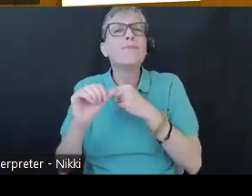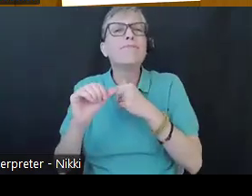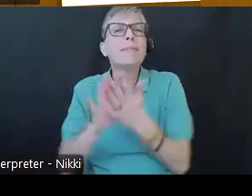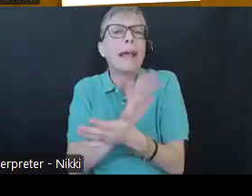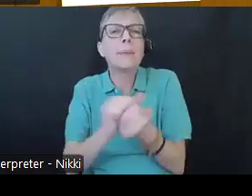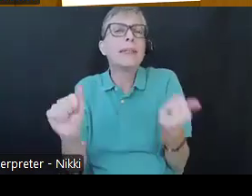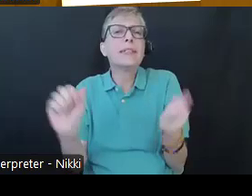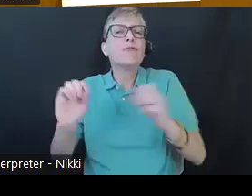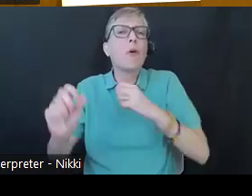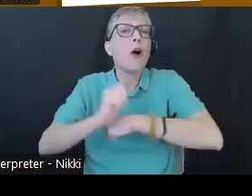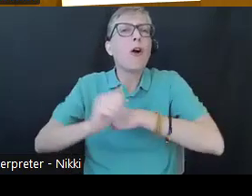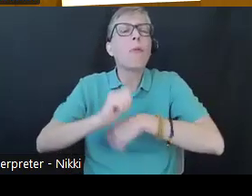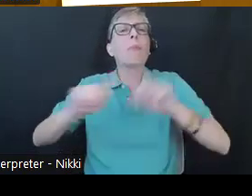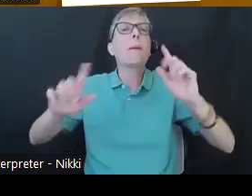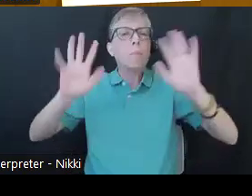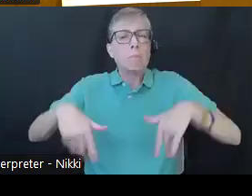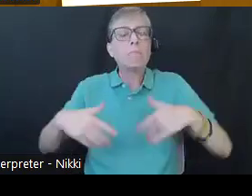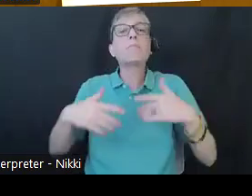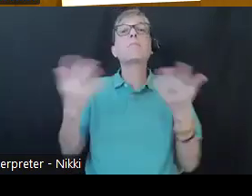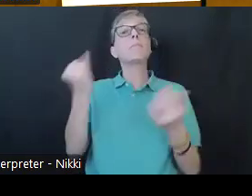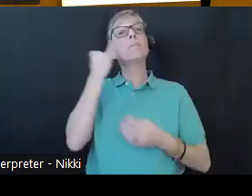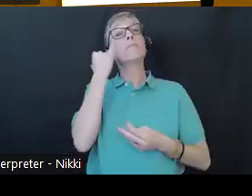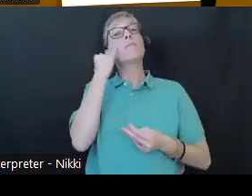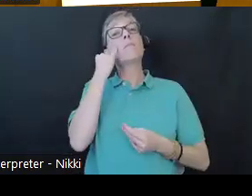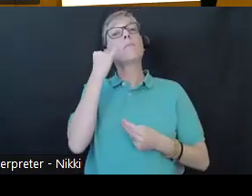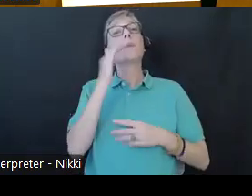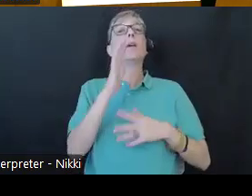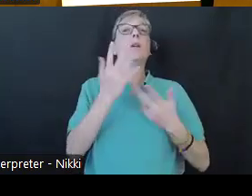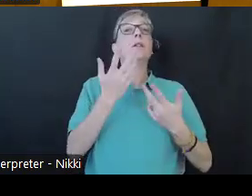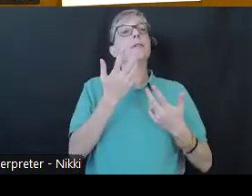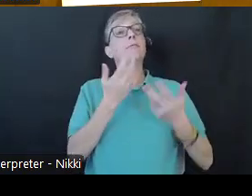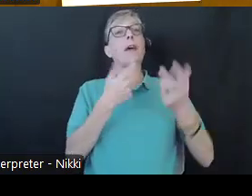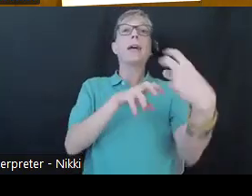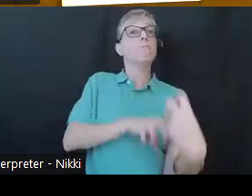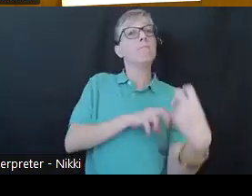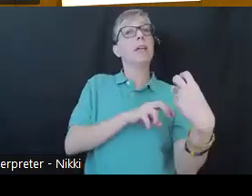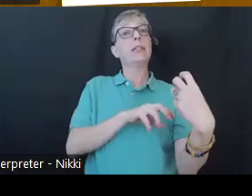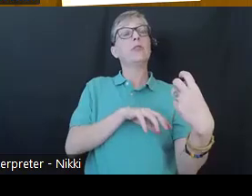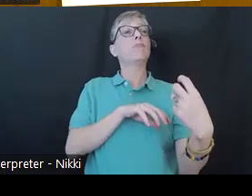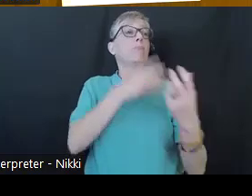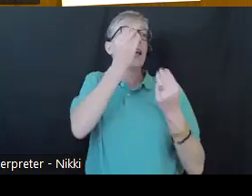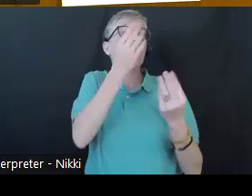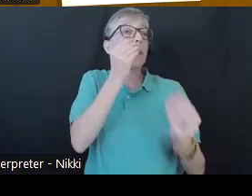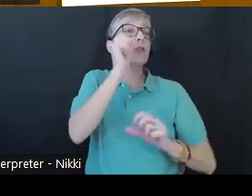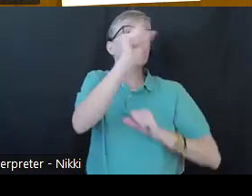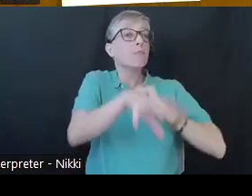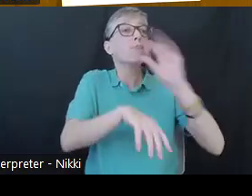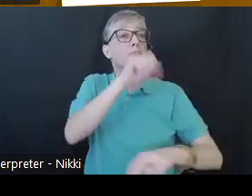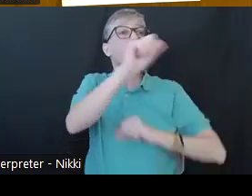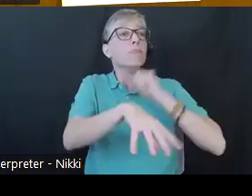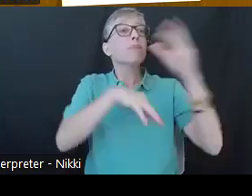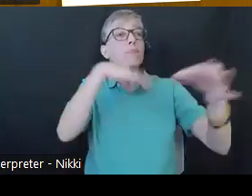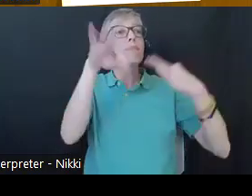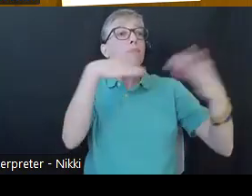away. What happens if you go in and you're giving a lot of medical information and procedural information to somebody who is an